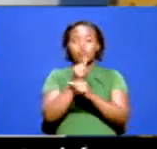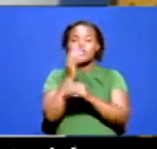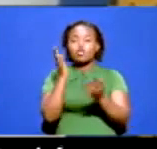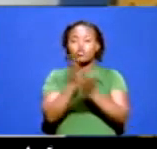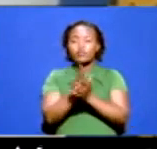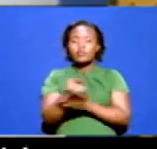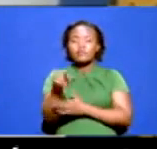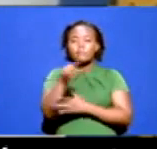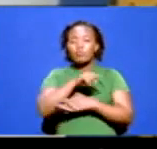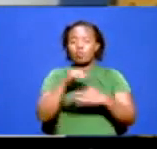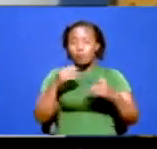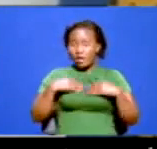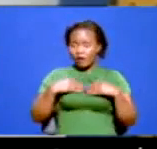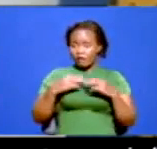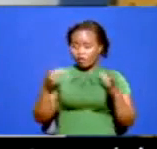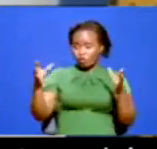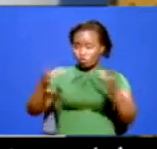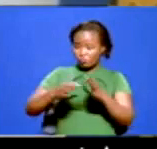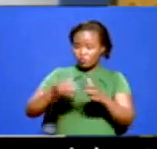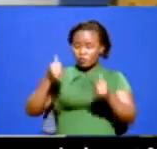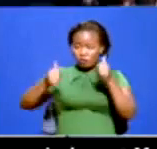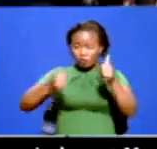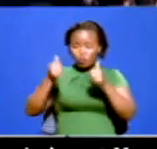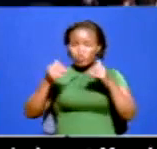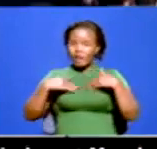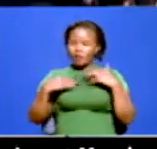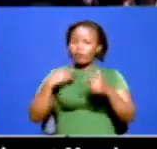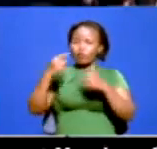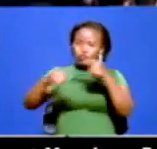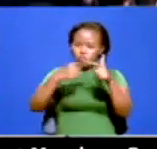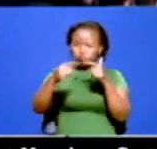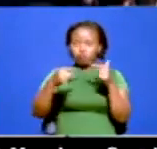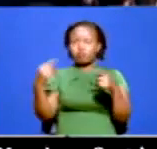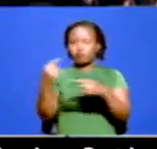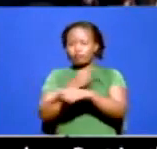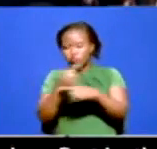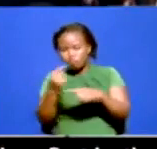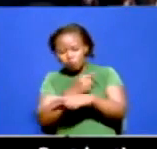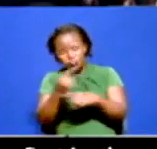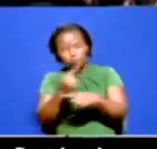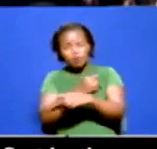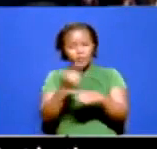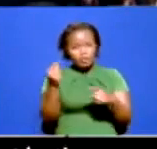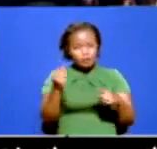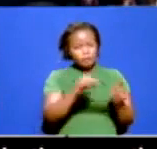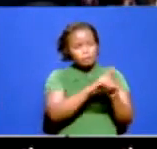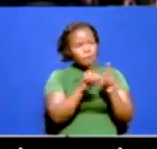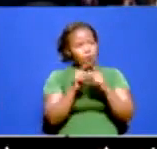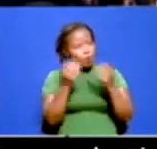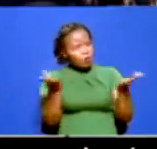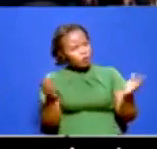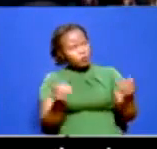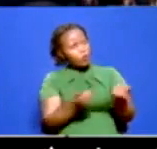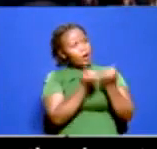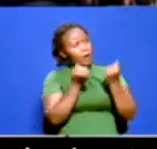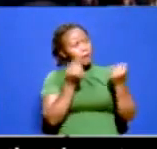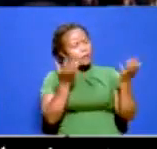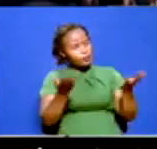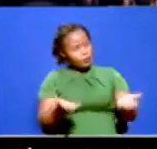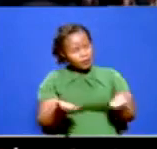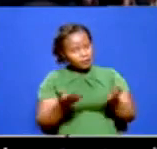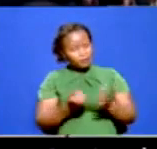a force that is on a continuous learning curve. And what has happened is that